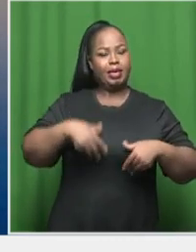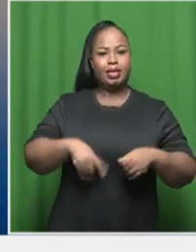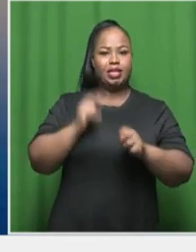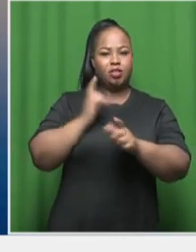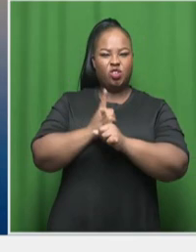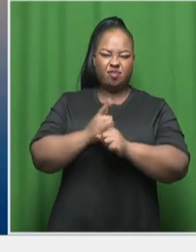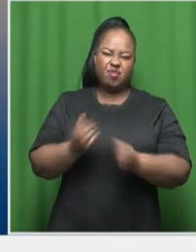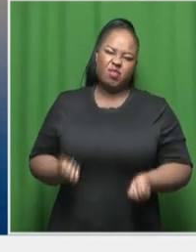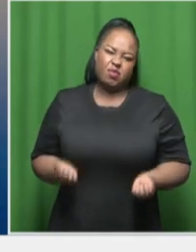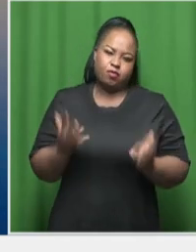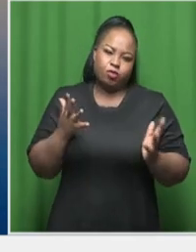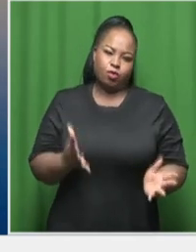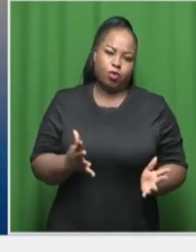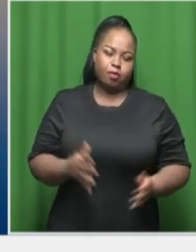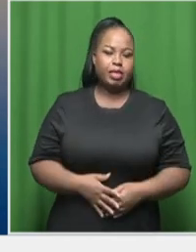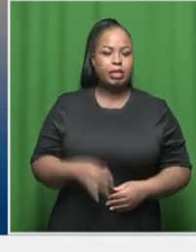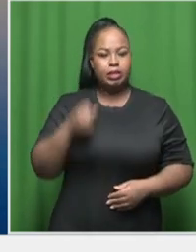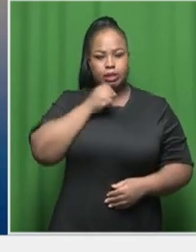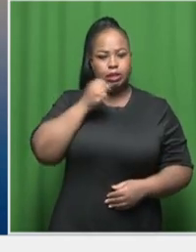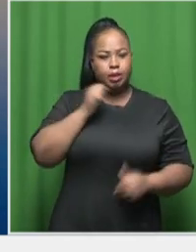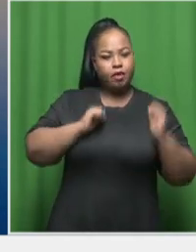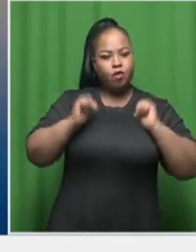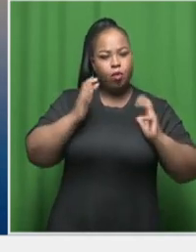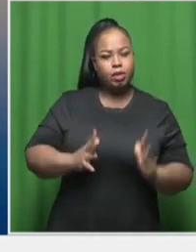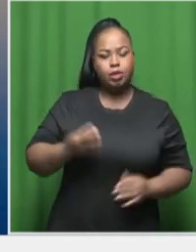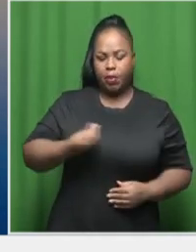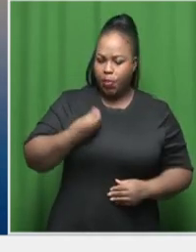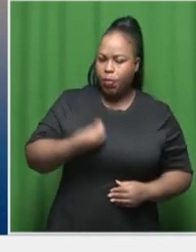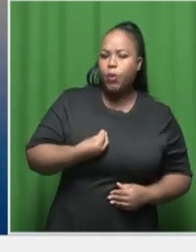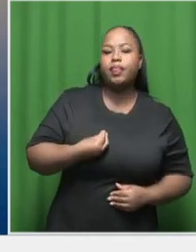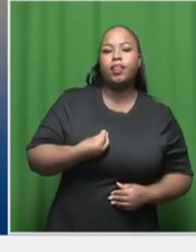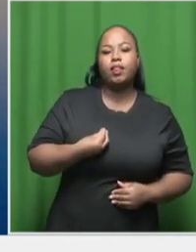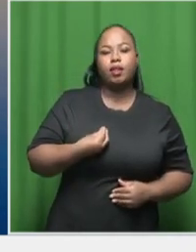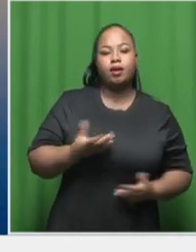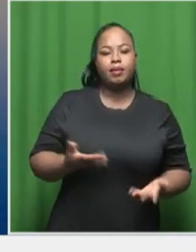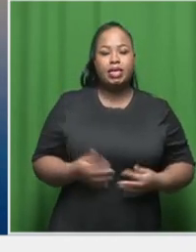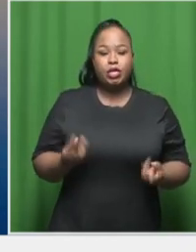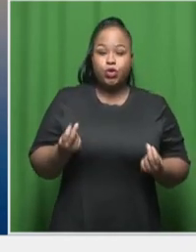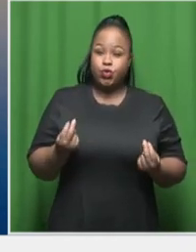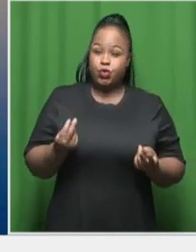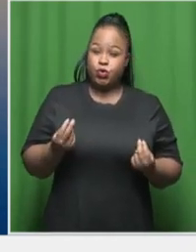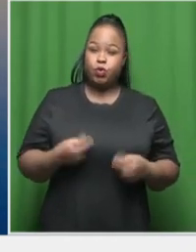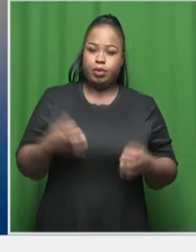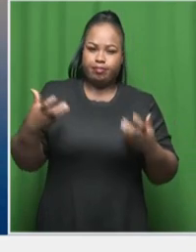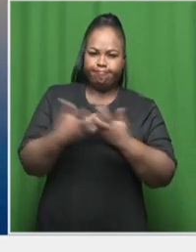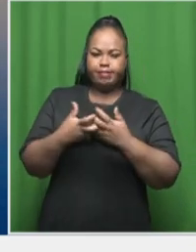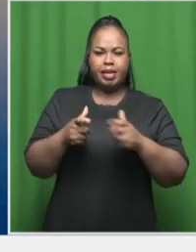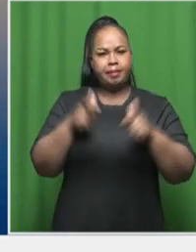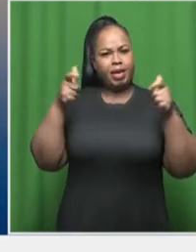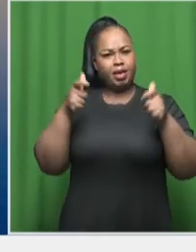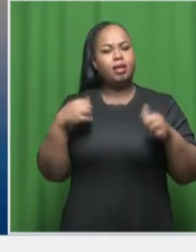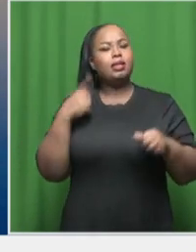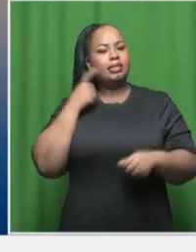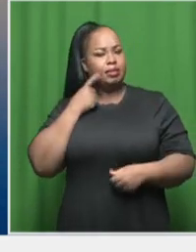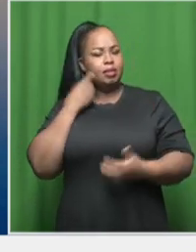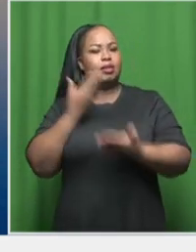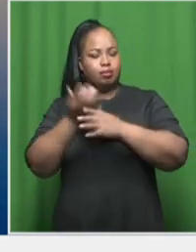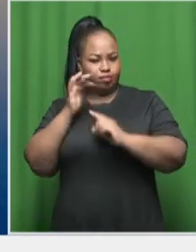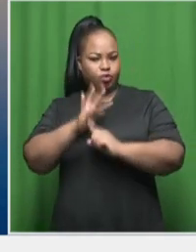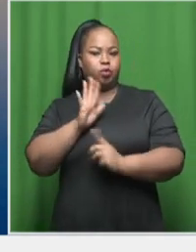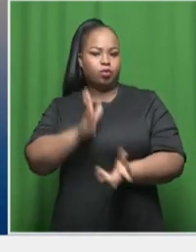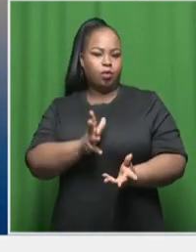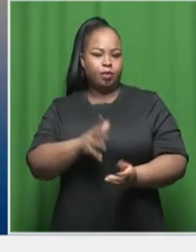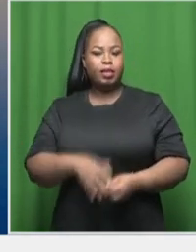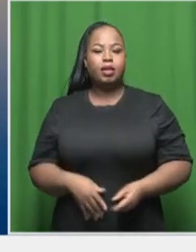to offer our people, artists, right? Young and upcoming artists associating with big brands so that they can get that kind of exposure.